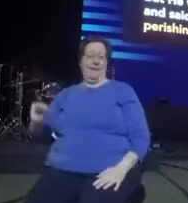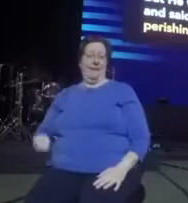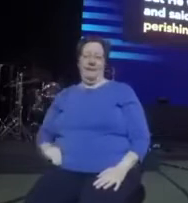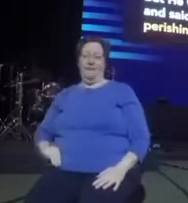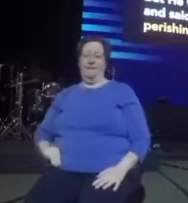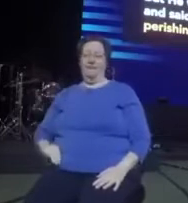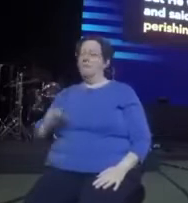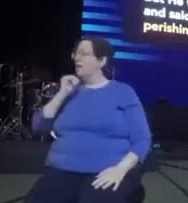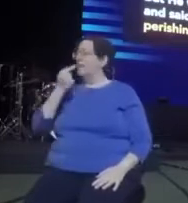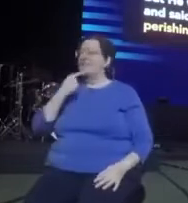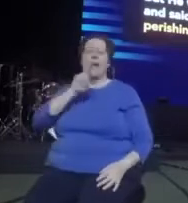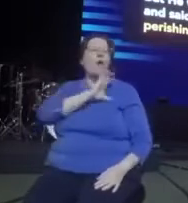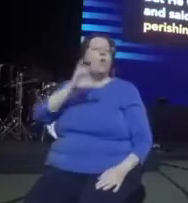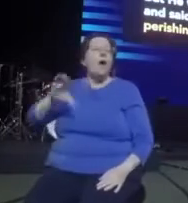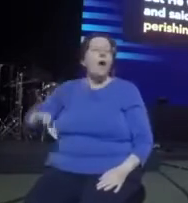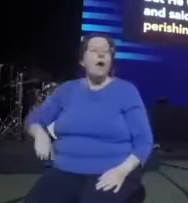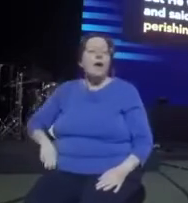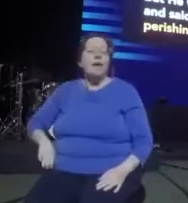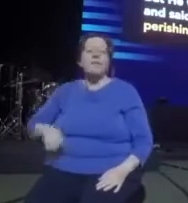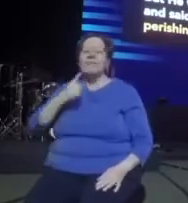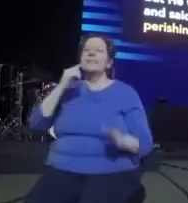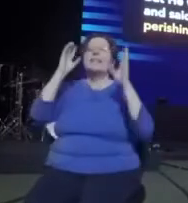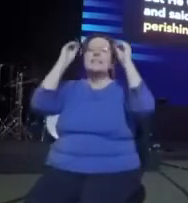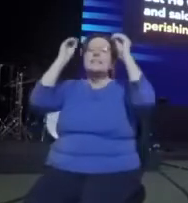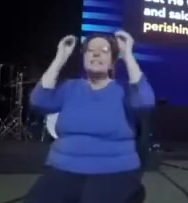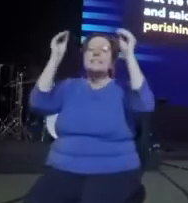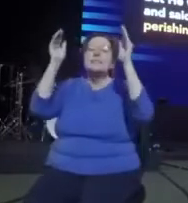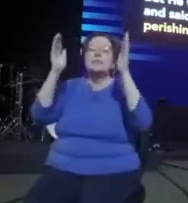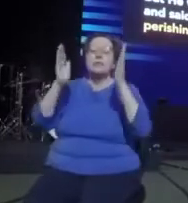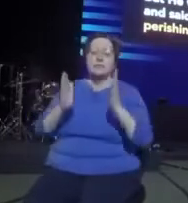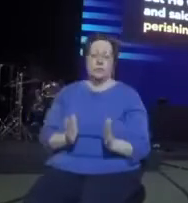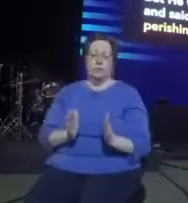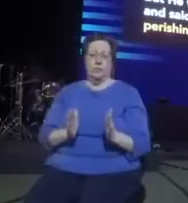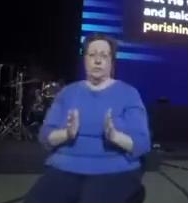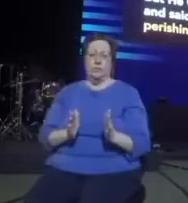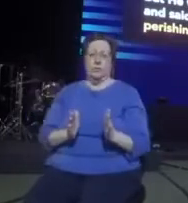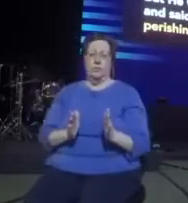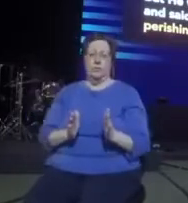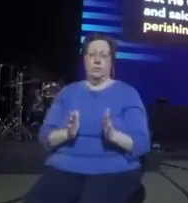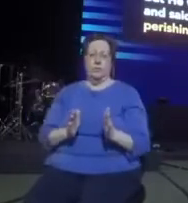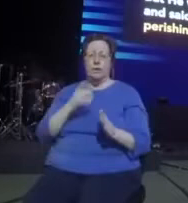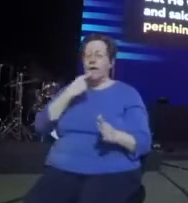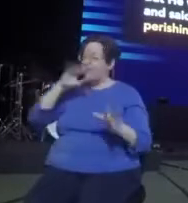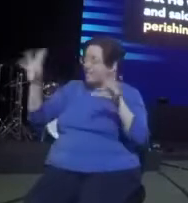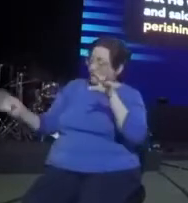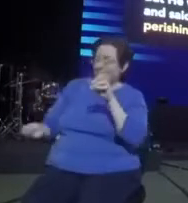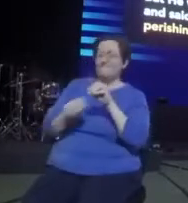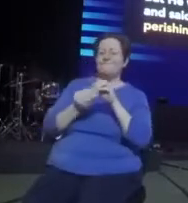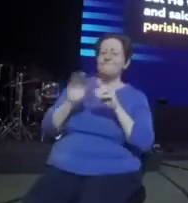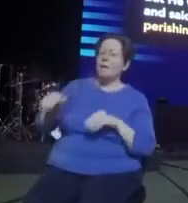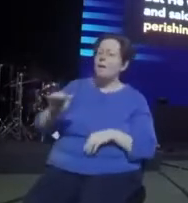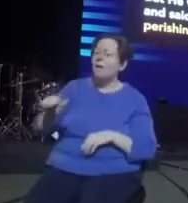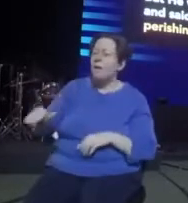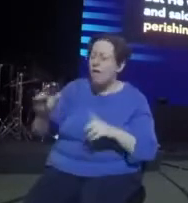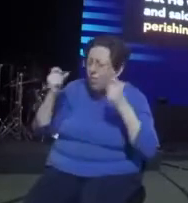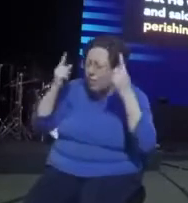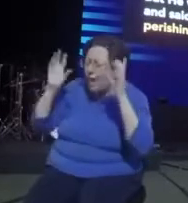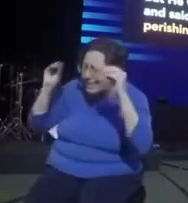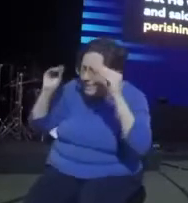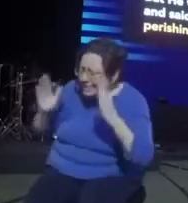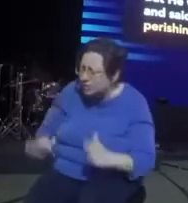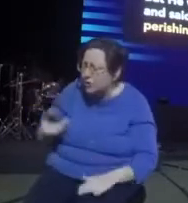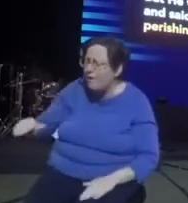the Christ. They called him teacher. And then they make a statement as they woke him up. They said to him,